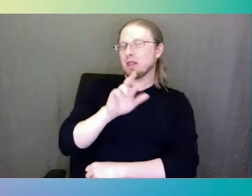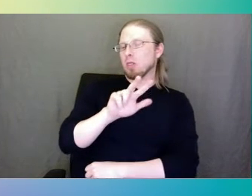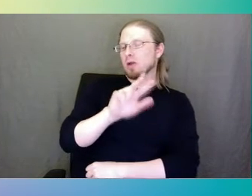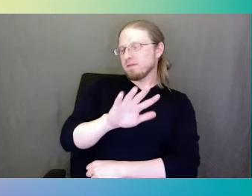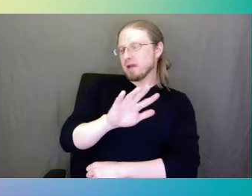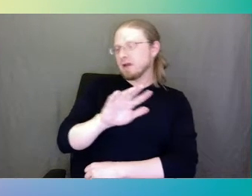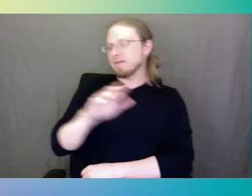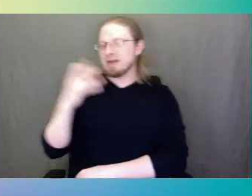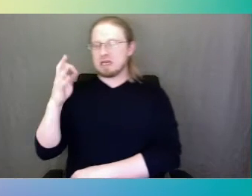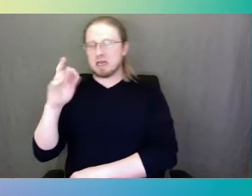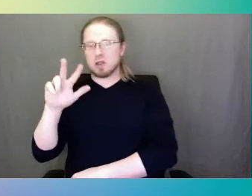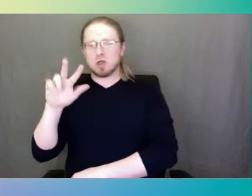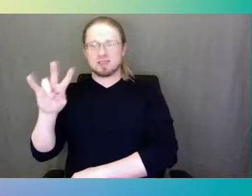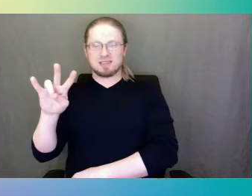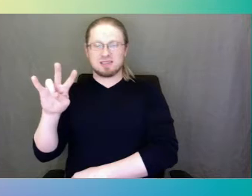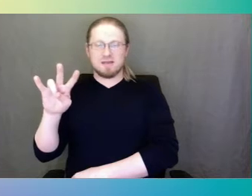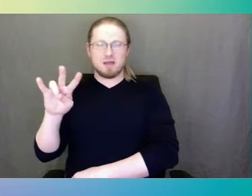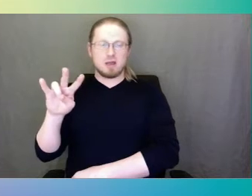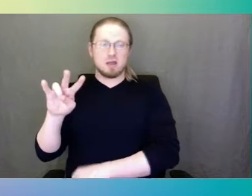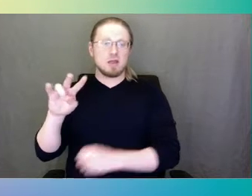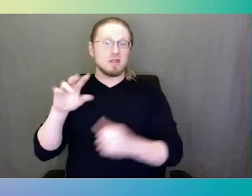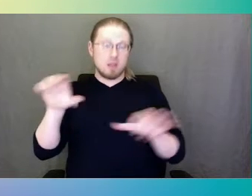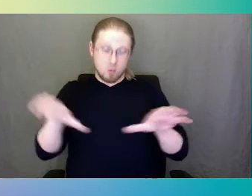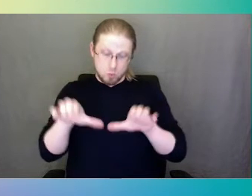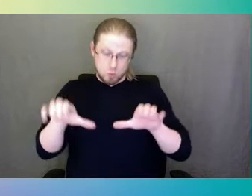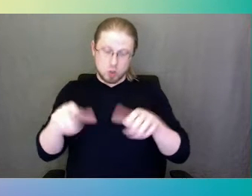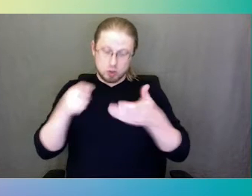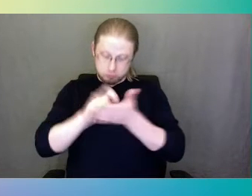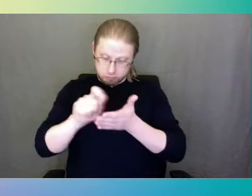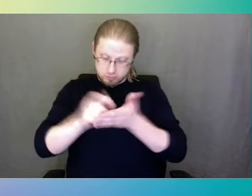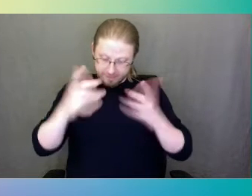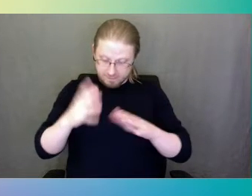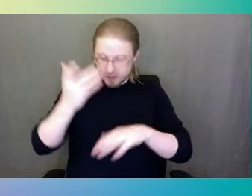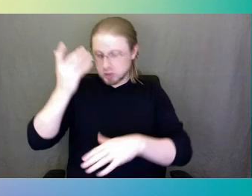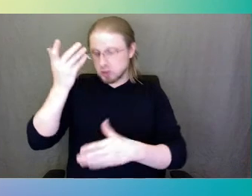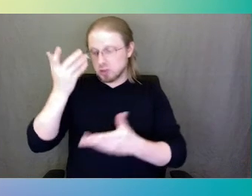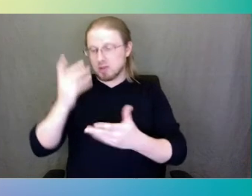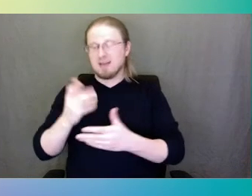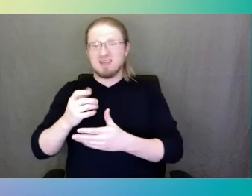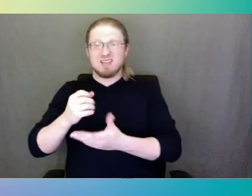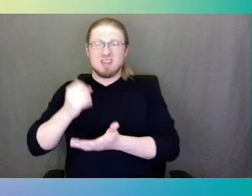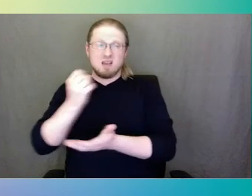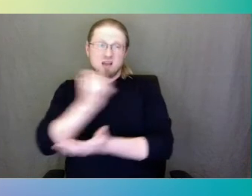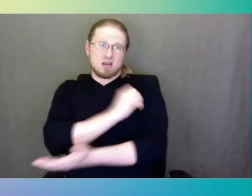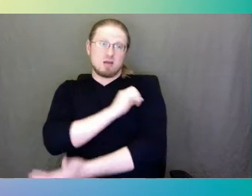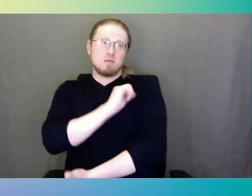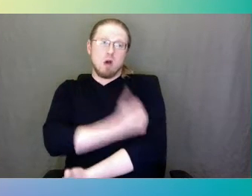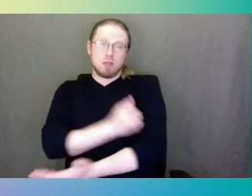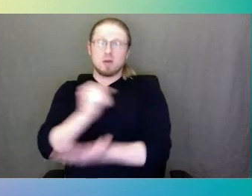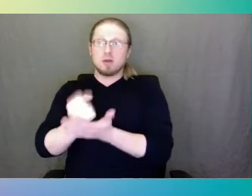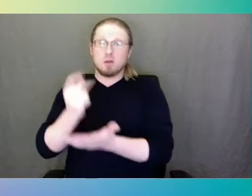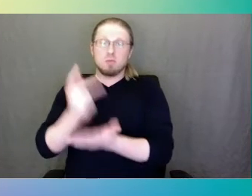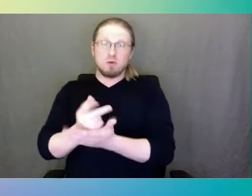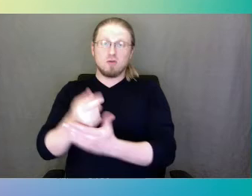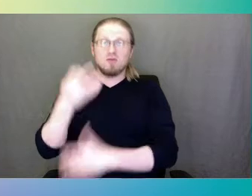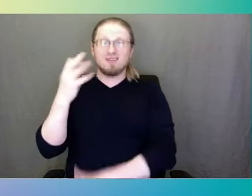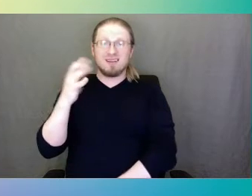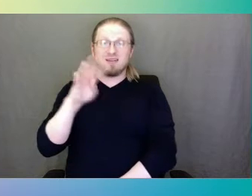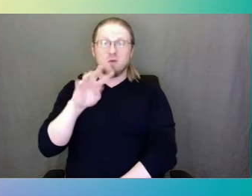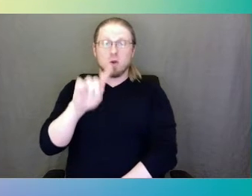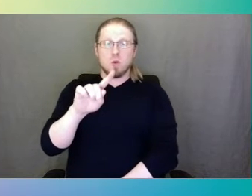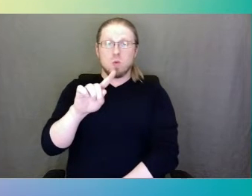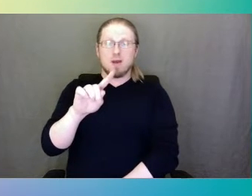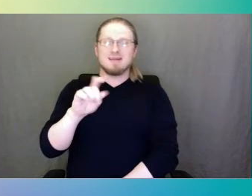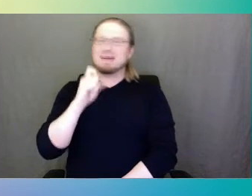work was done on it. The final approval was signed off on 1941, published in 1946. So